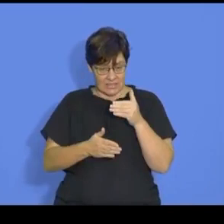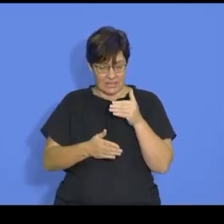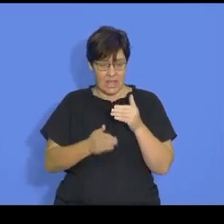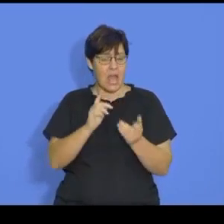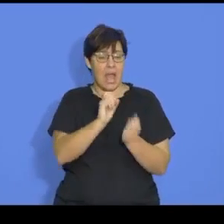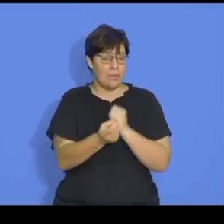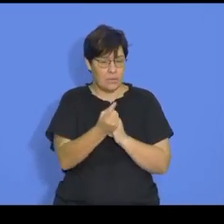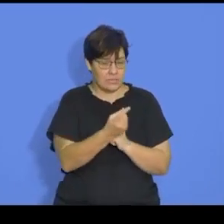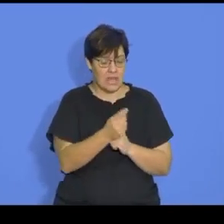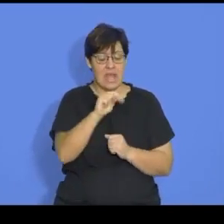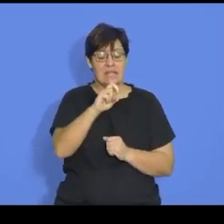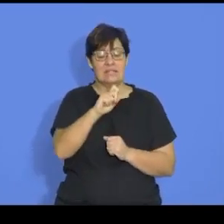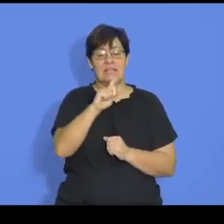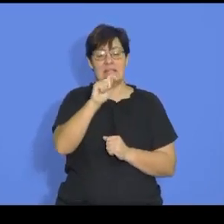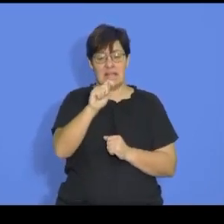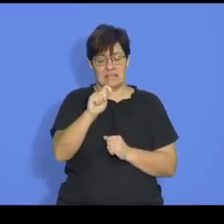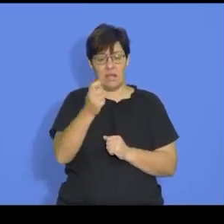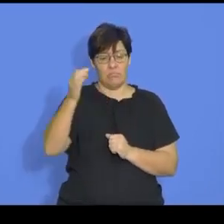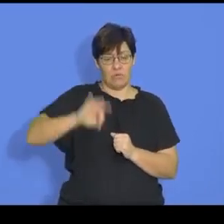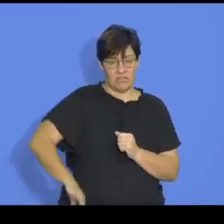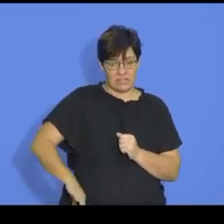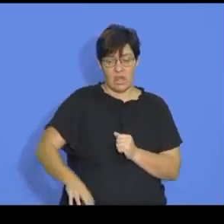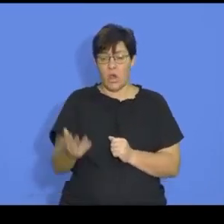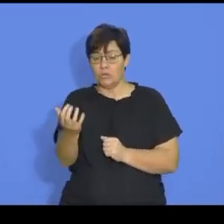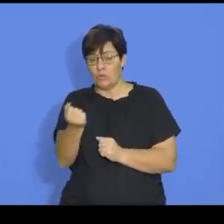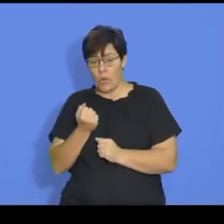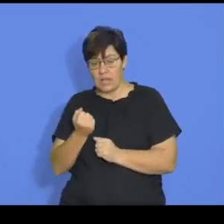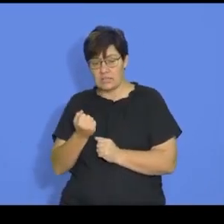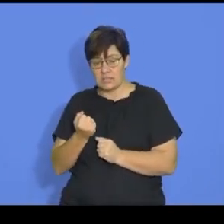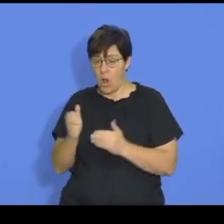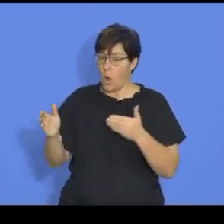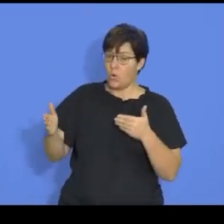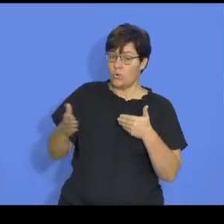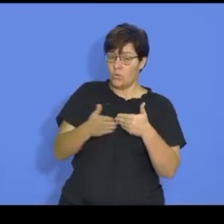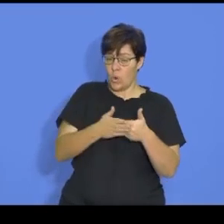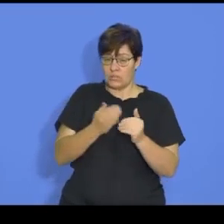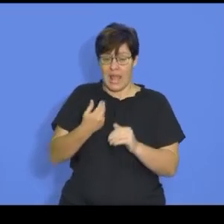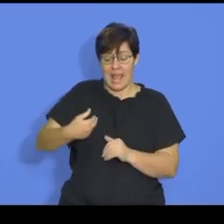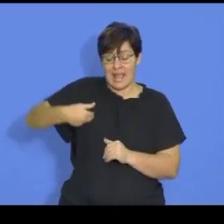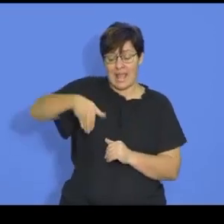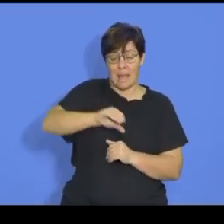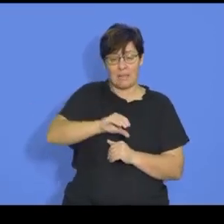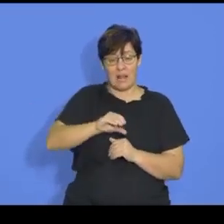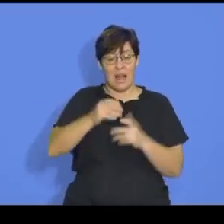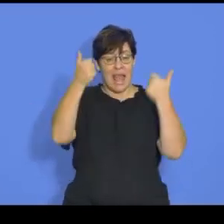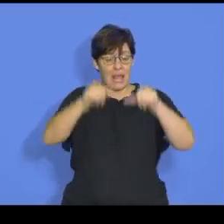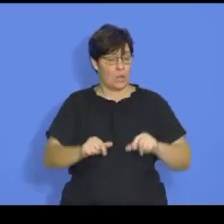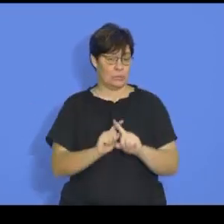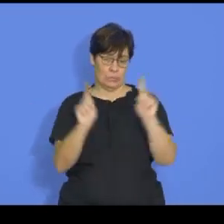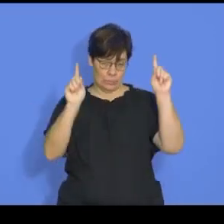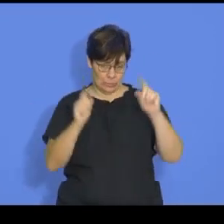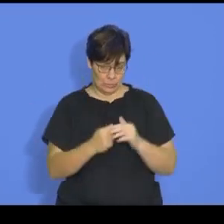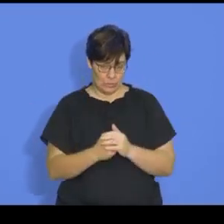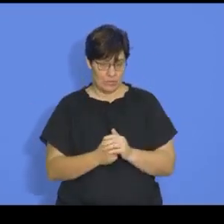profit and drawings are not closed off to the capital account.